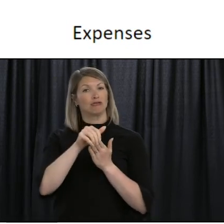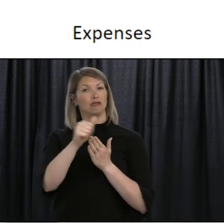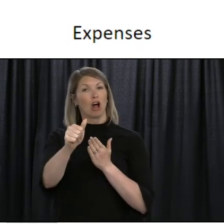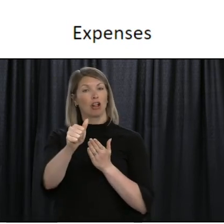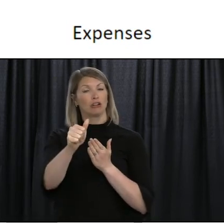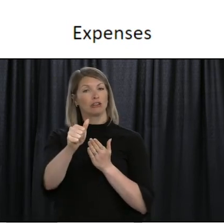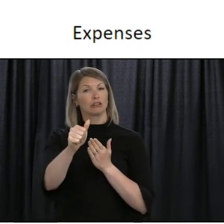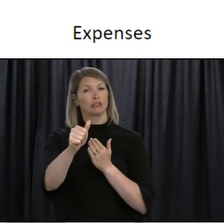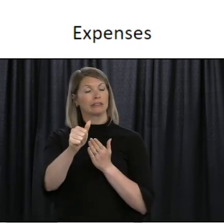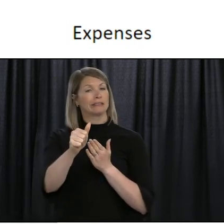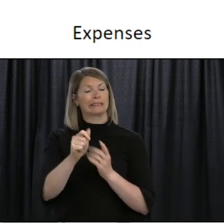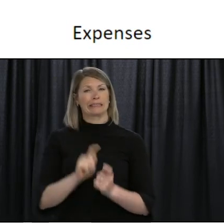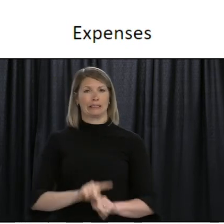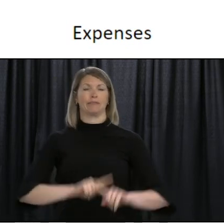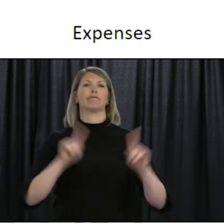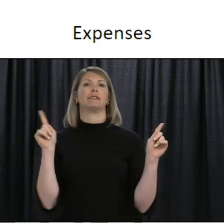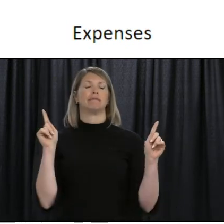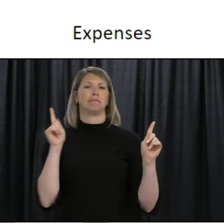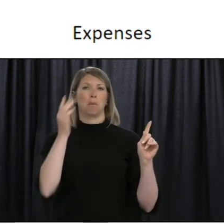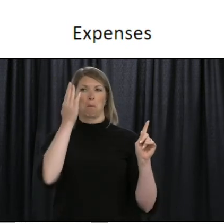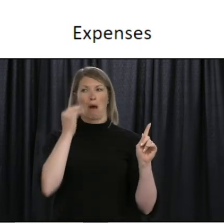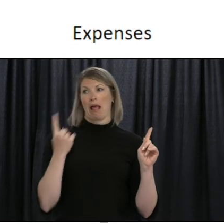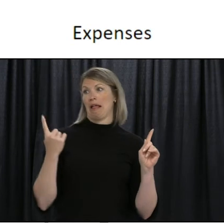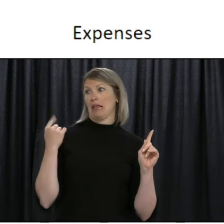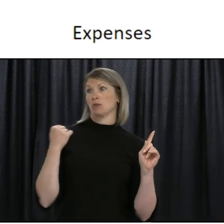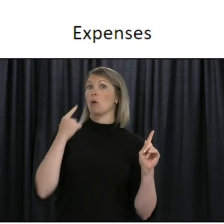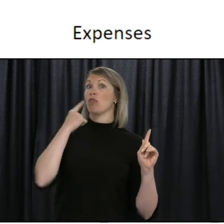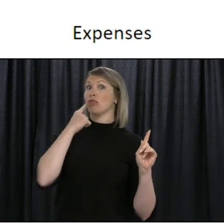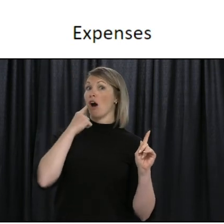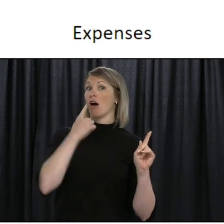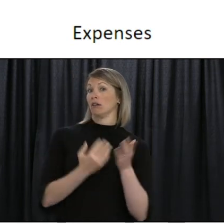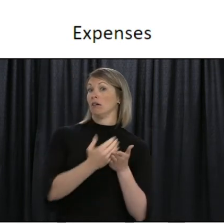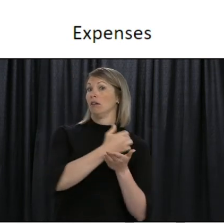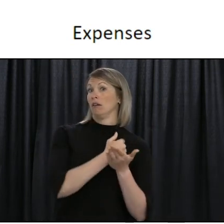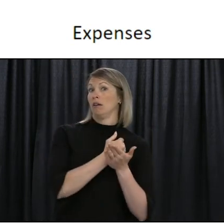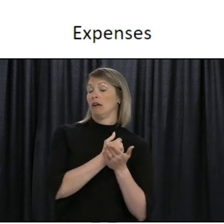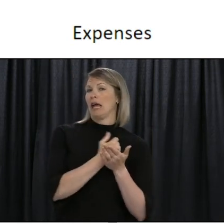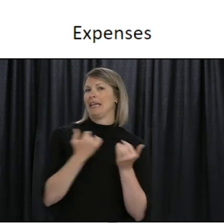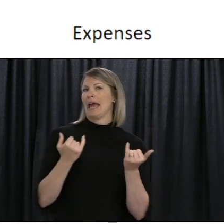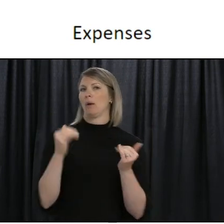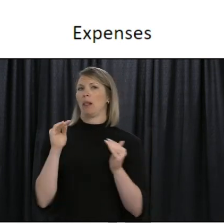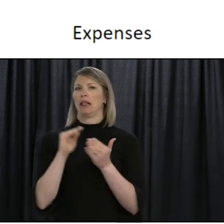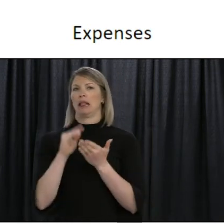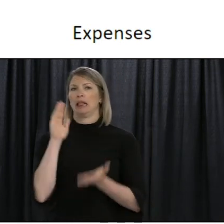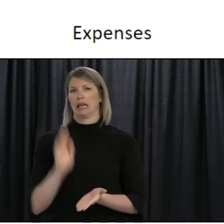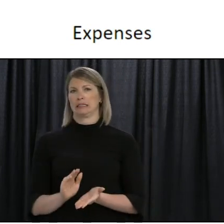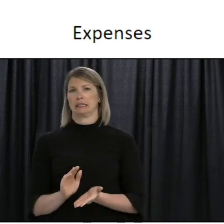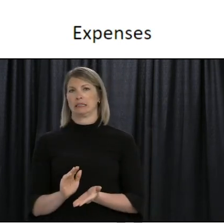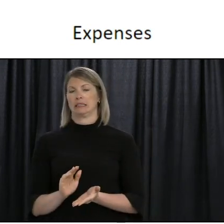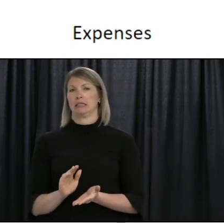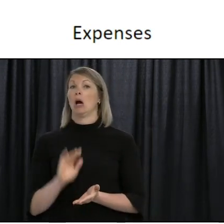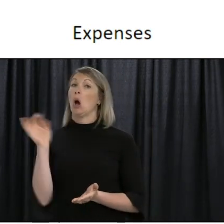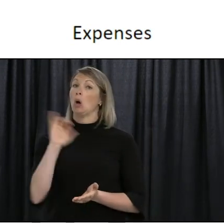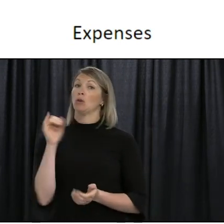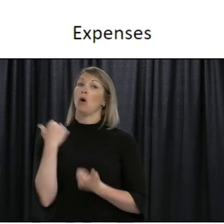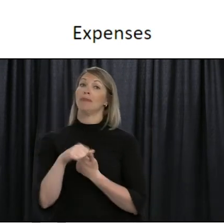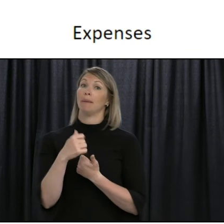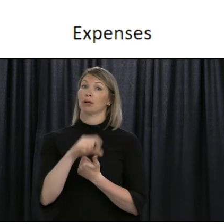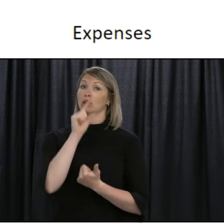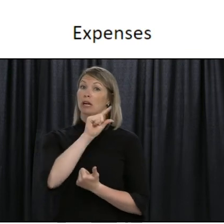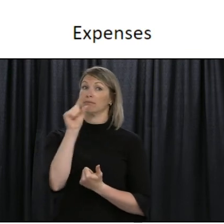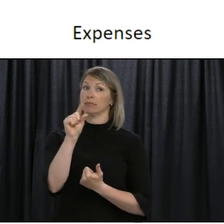mid-year update projections. The Atlantic Accord factors in here. Due to government accounting